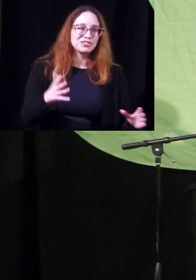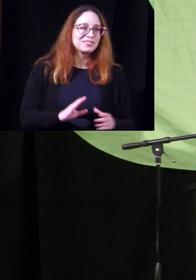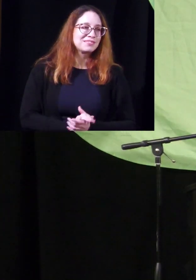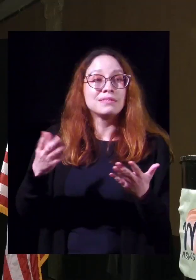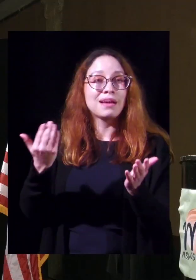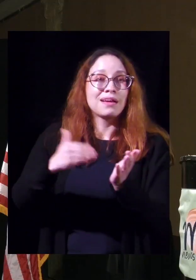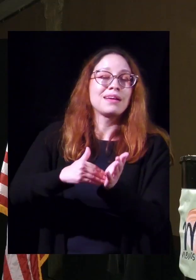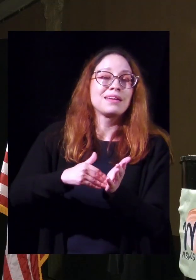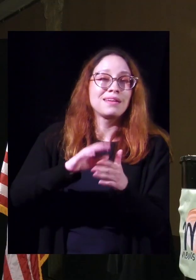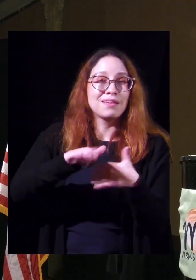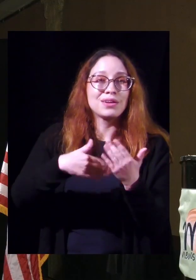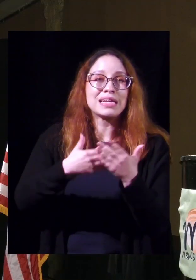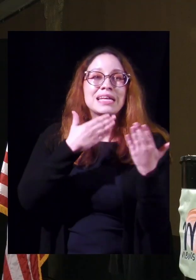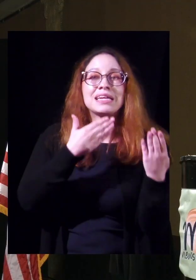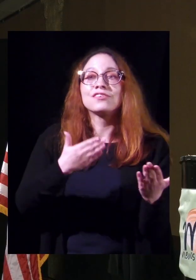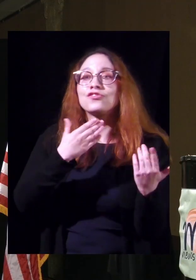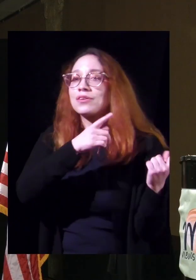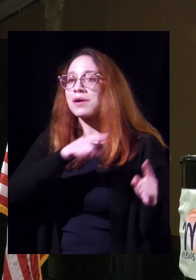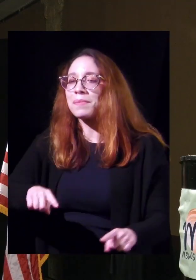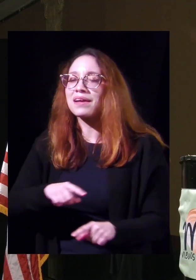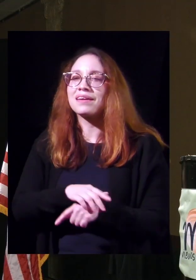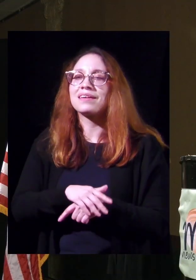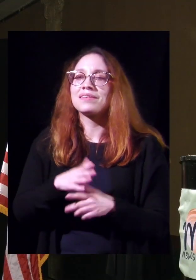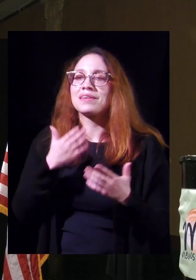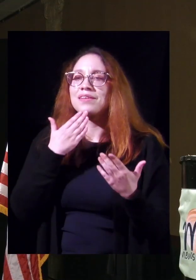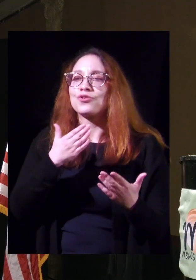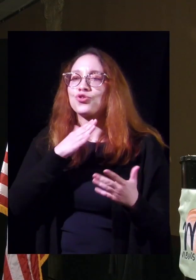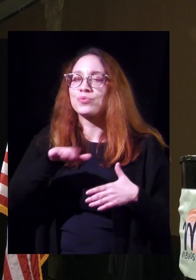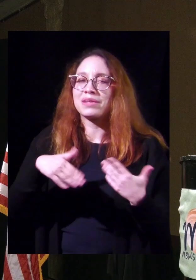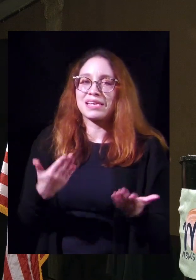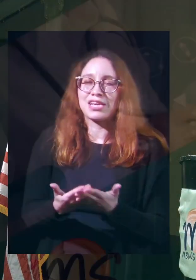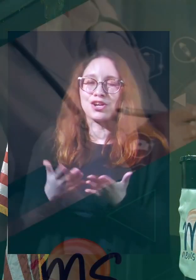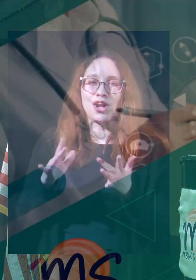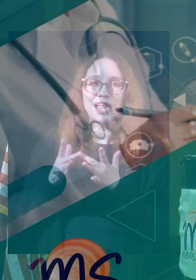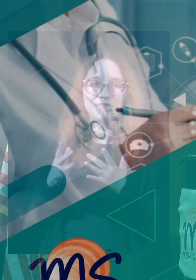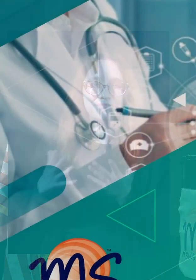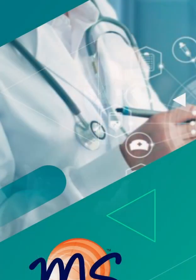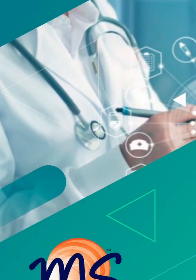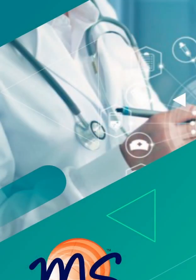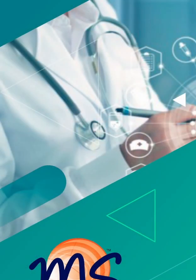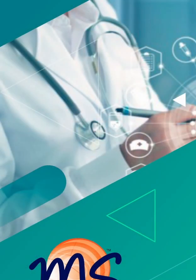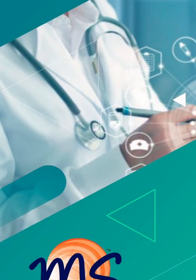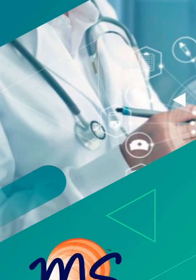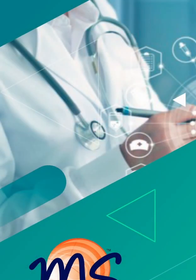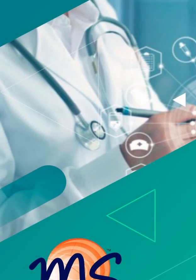Everybody, thank you very much for coming, and thank you all for being online. Bye-bye.